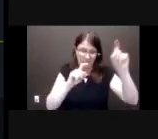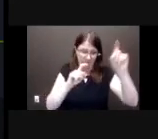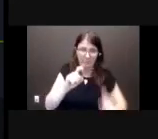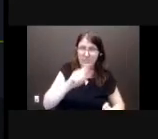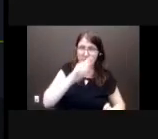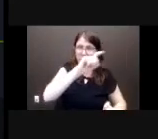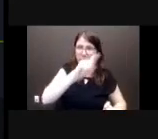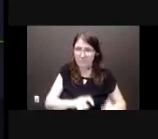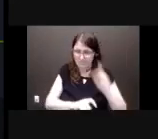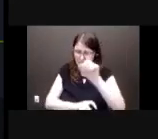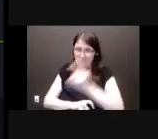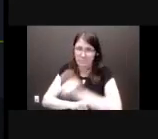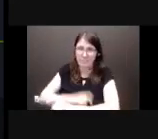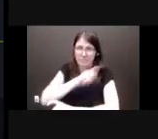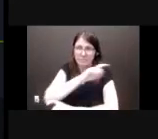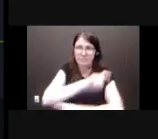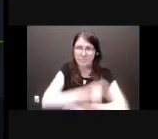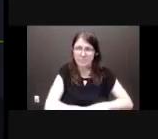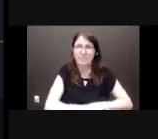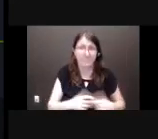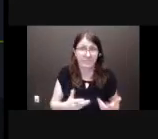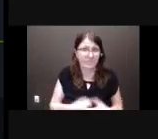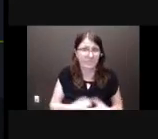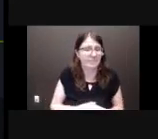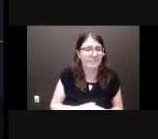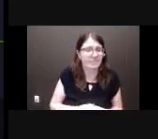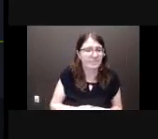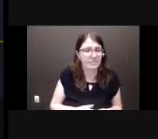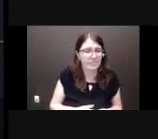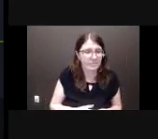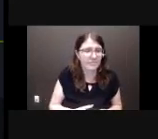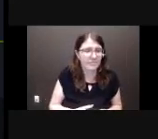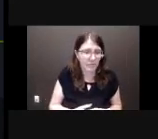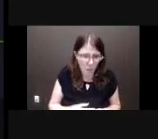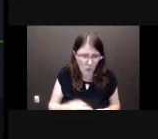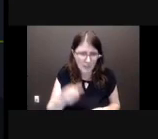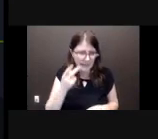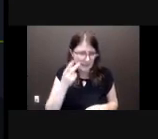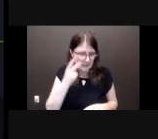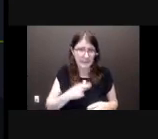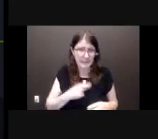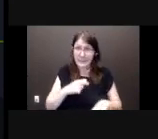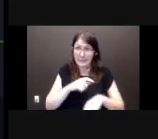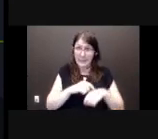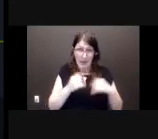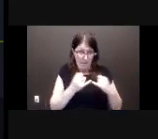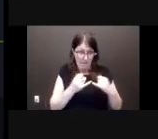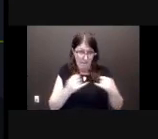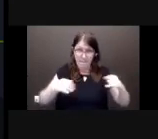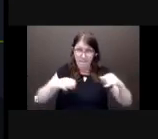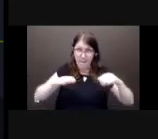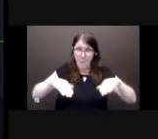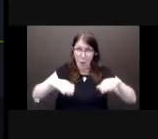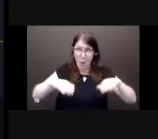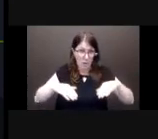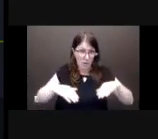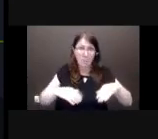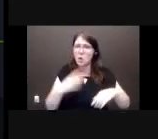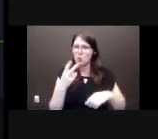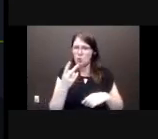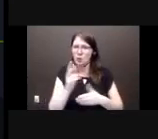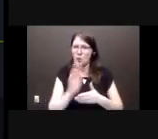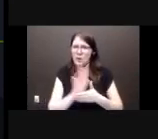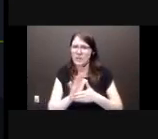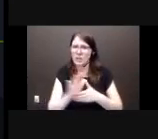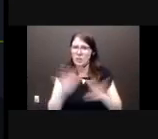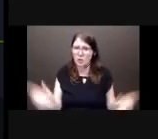So this is, in this case, this is my 2 videos that I have, the main videos. And the very first thing that I struggled and